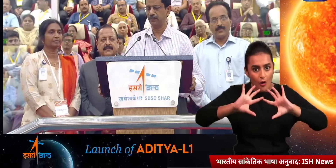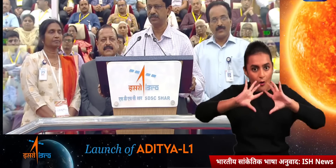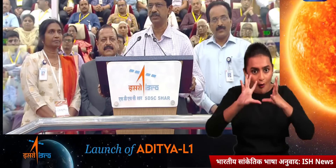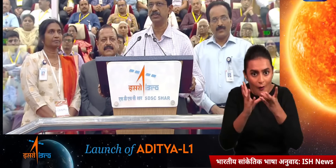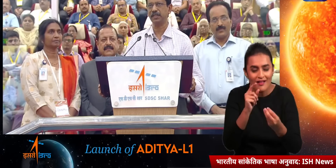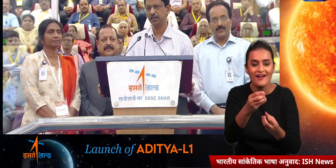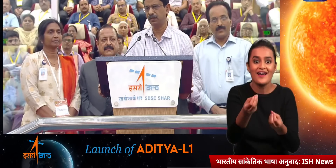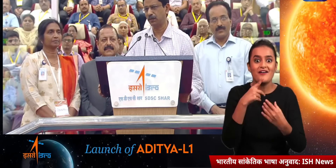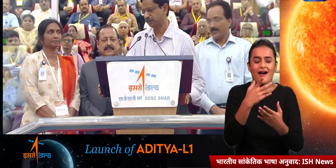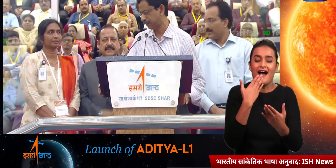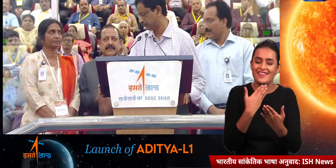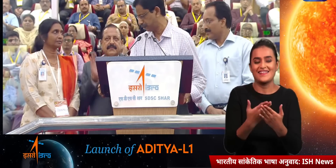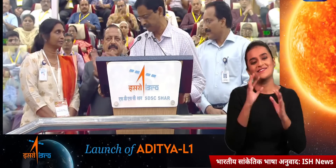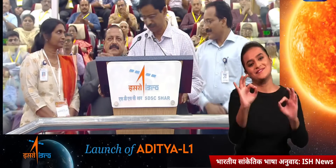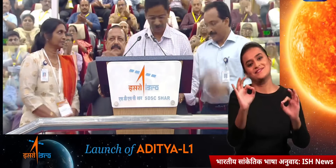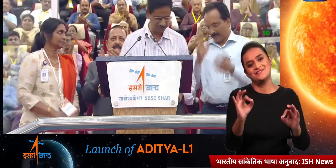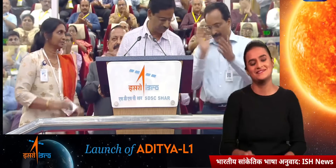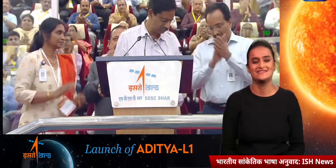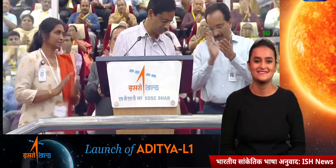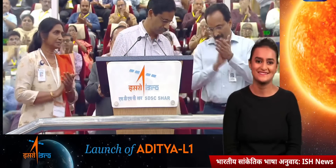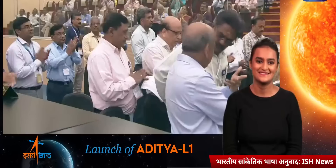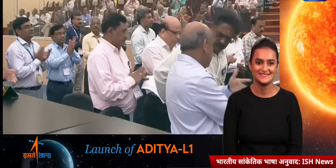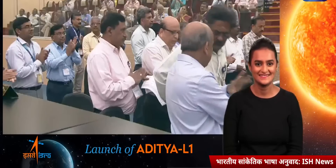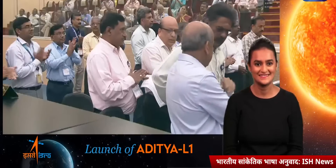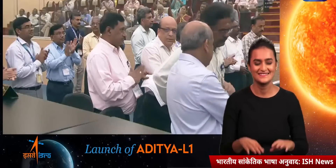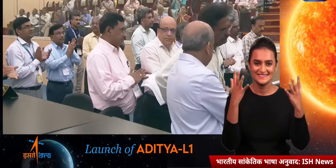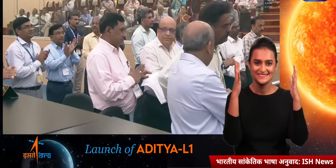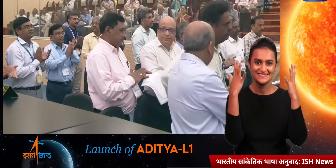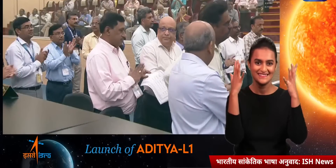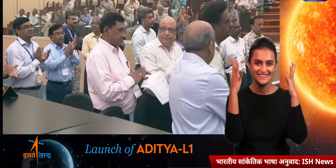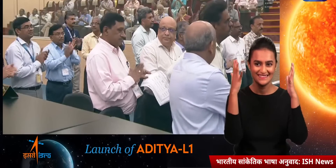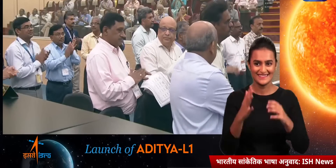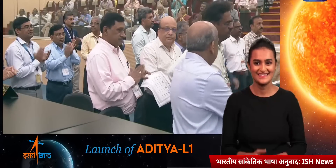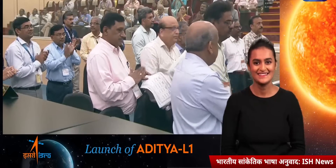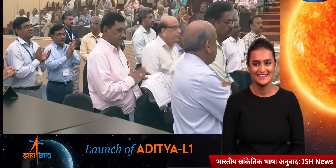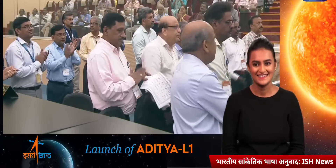they have envisaged. Thank you all. Thank you very much.